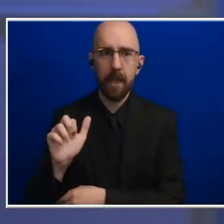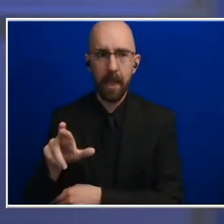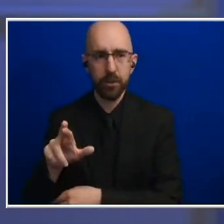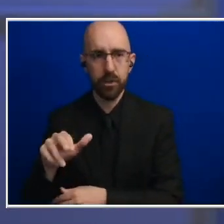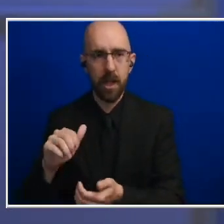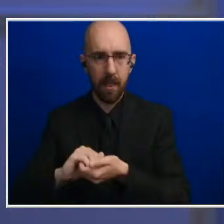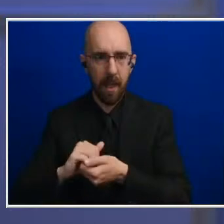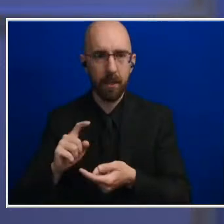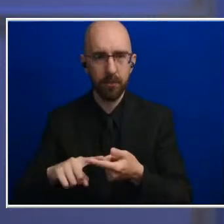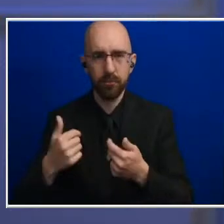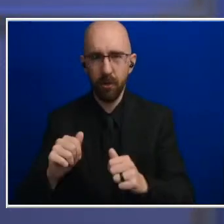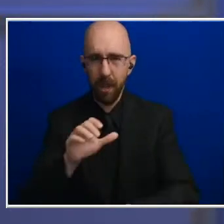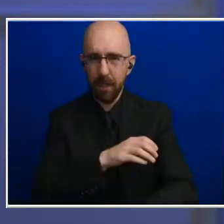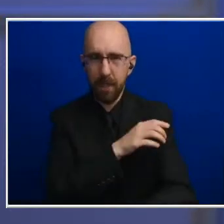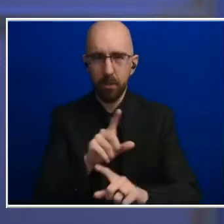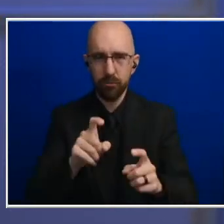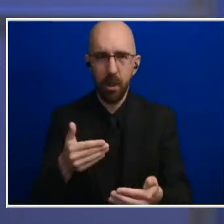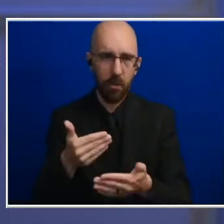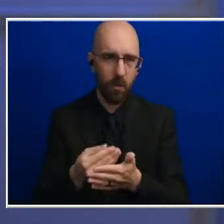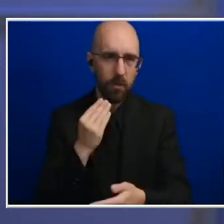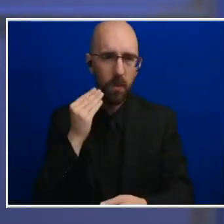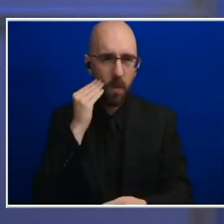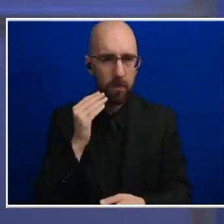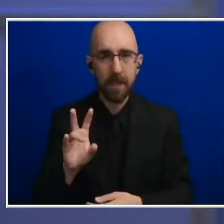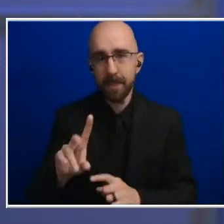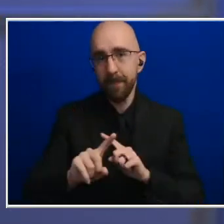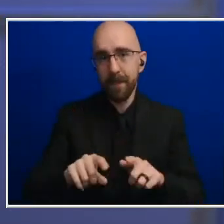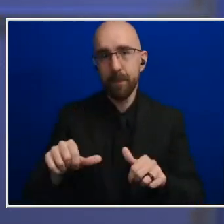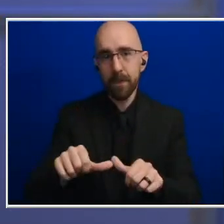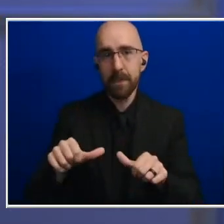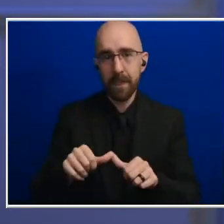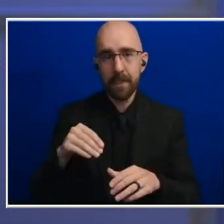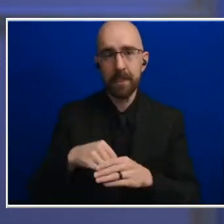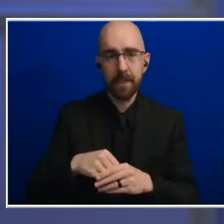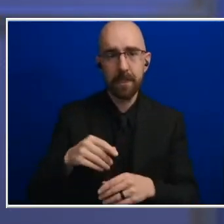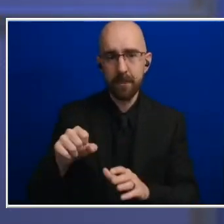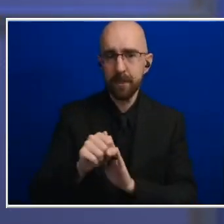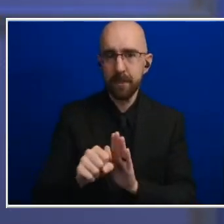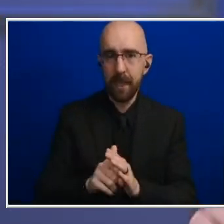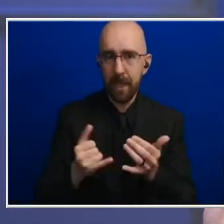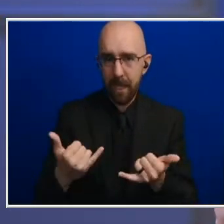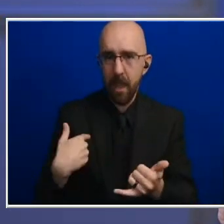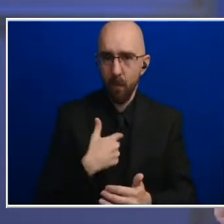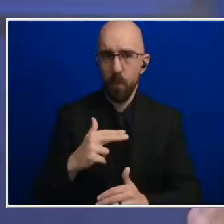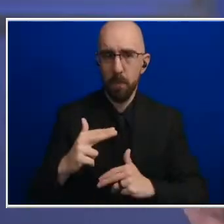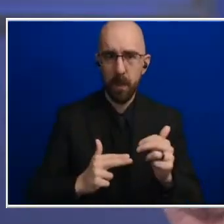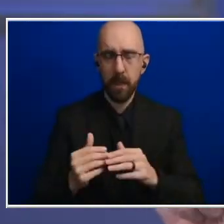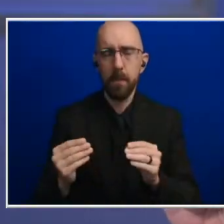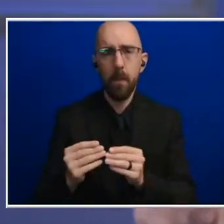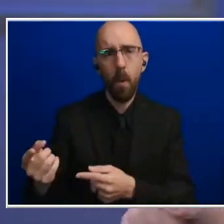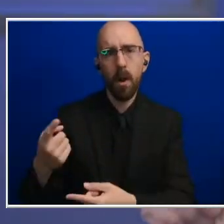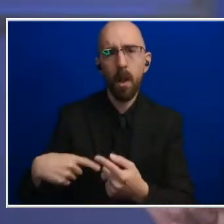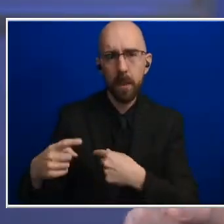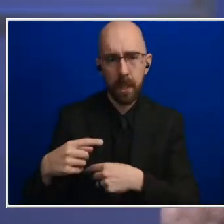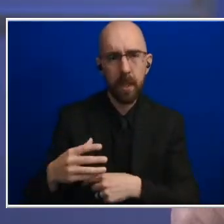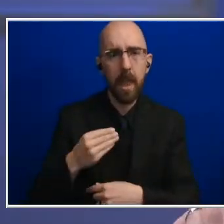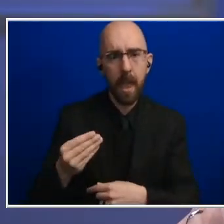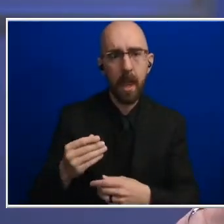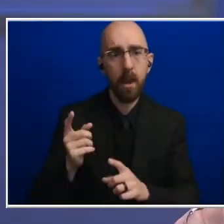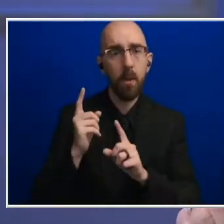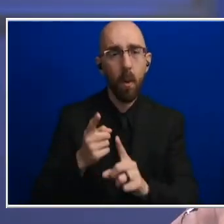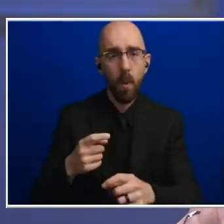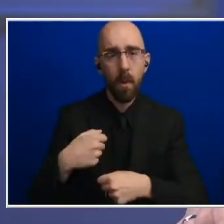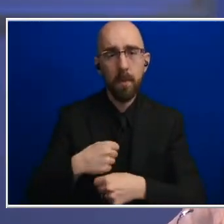We have 7 different sites in the state now. We're building, there's more coming, and the goal is to make sure everyone